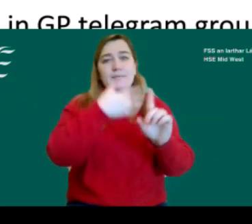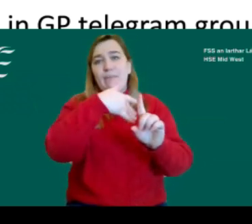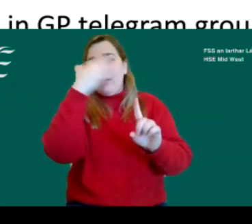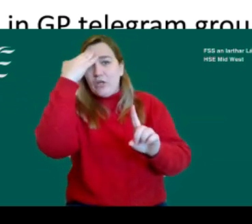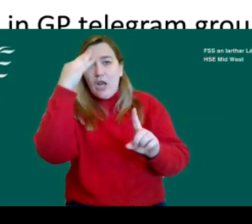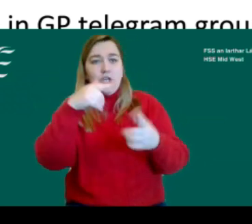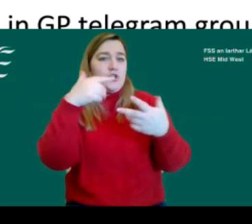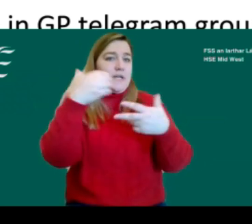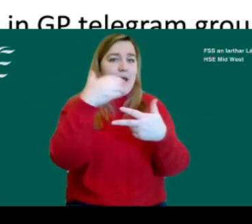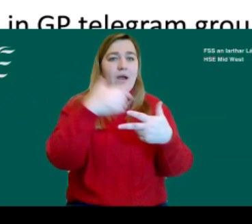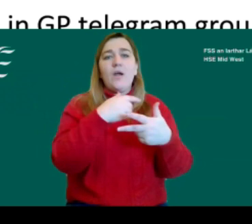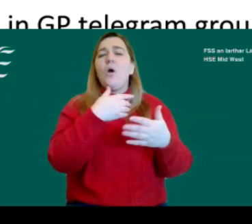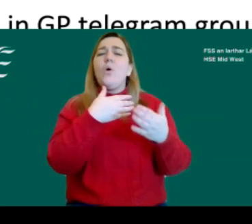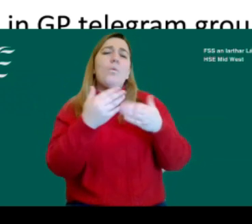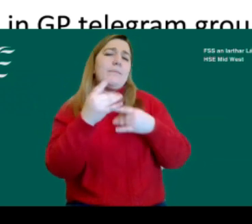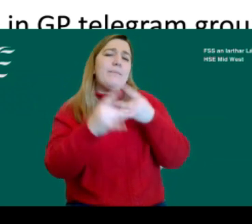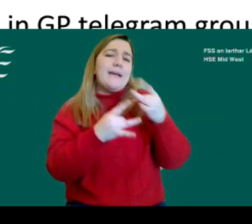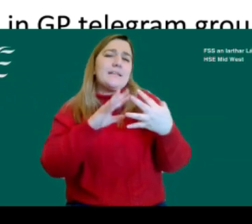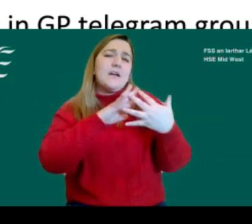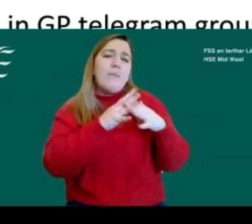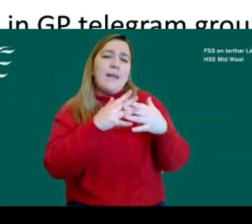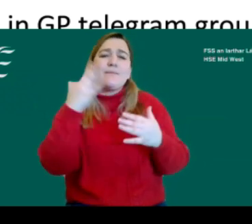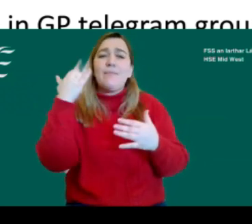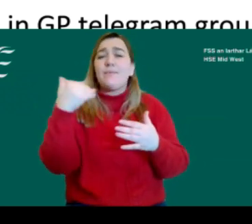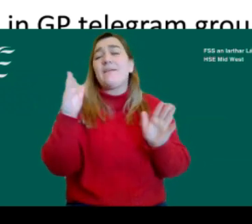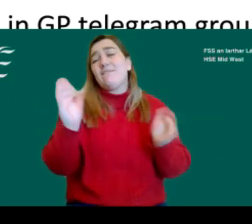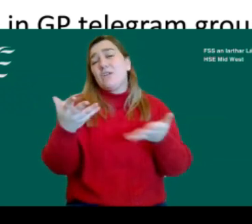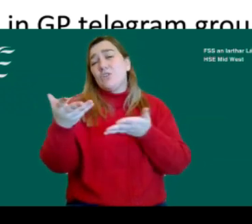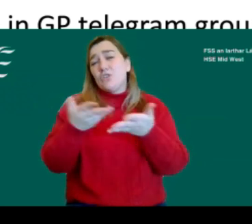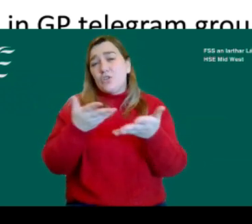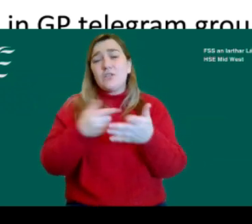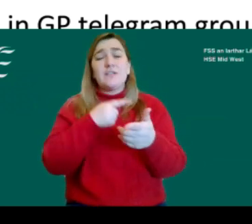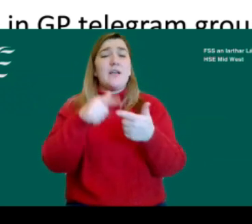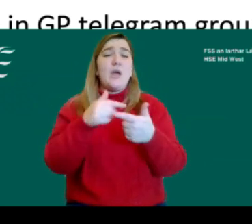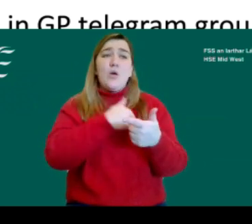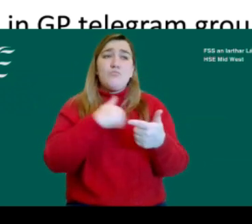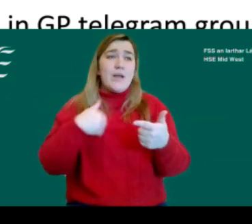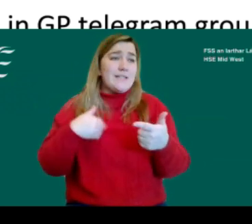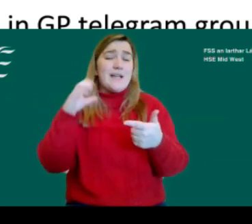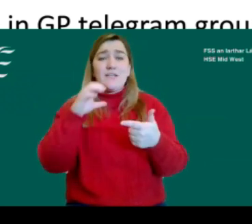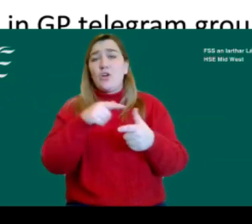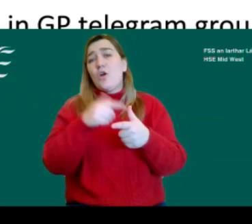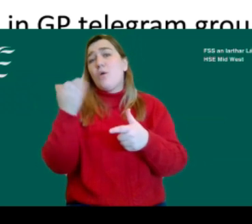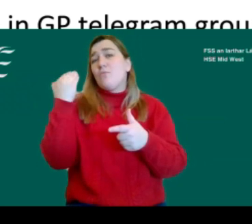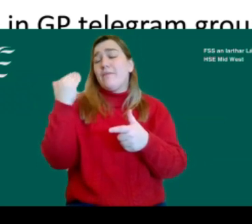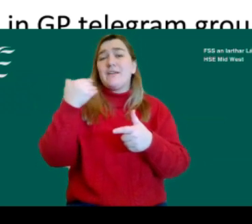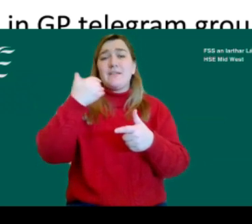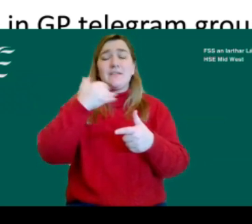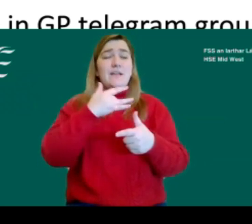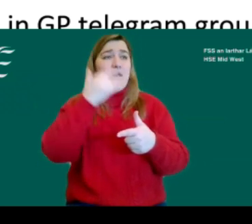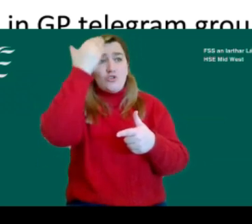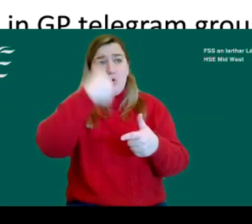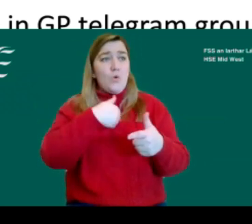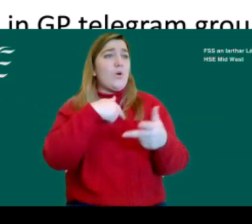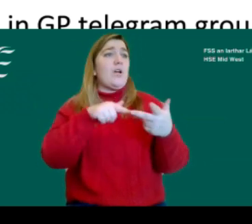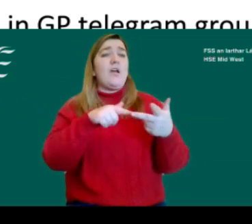So big things are breast cancer, previous heart attack and stroke. Hard no is sometimes necessary. So sometimes it's hard, it's important to say to